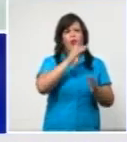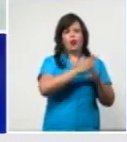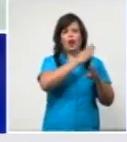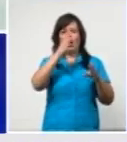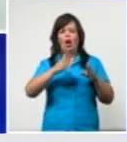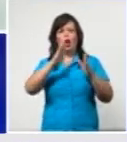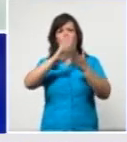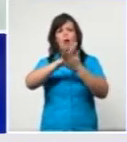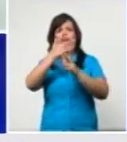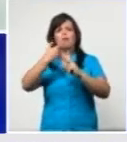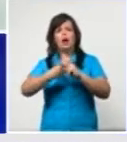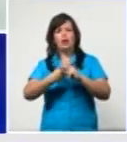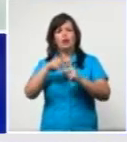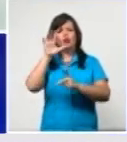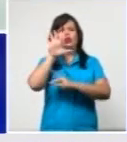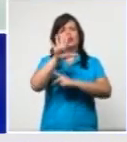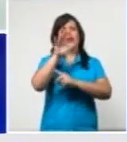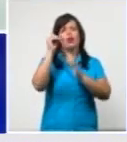as we always stress,